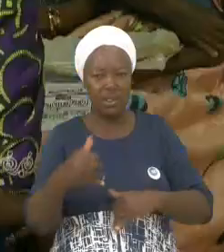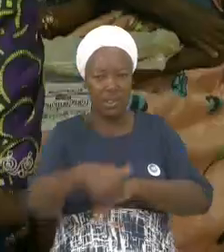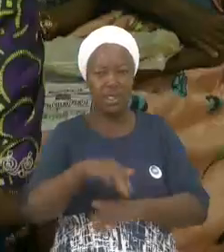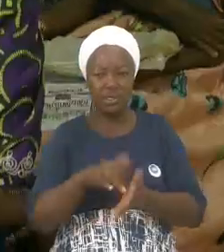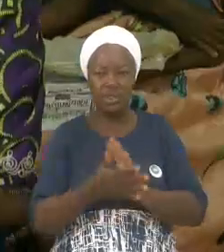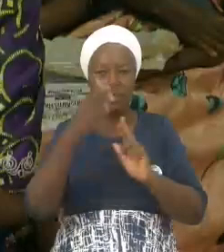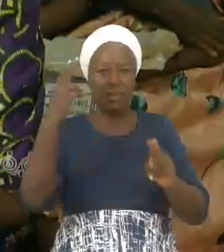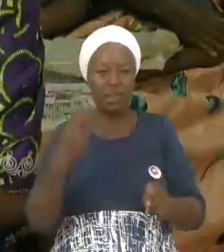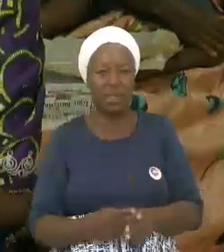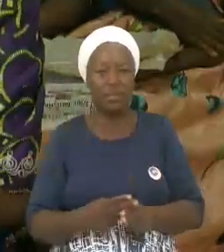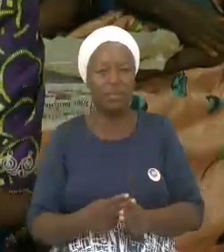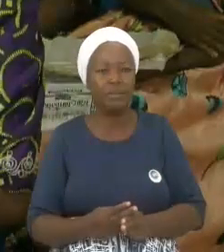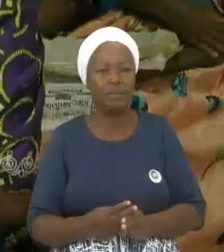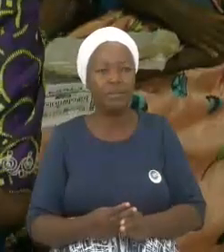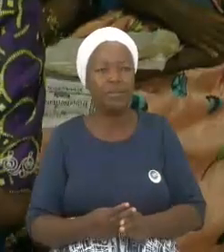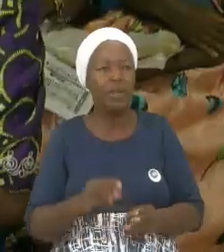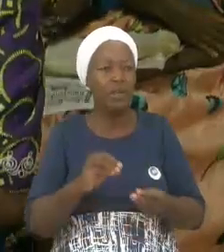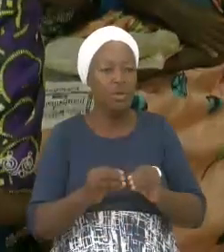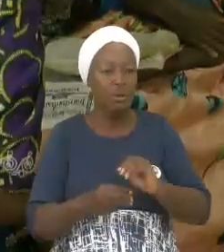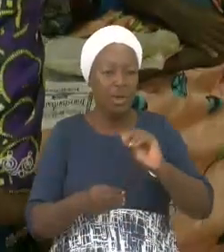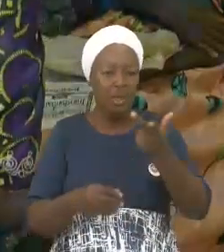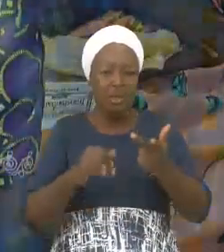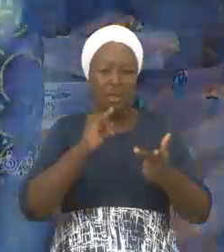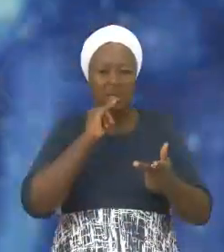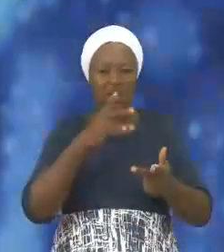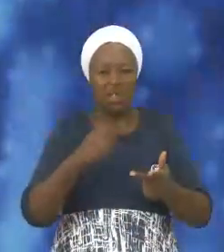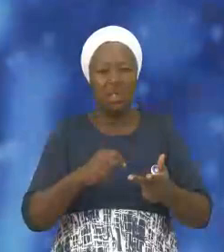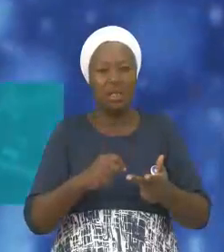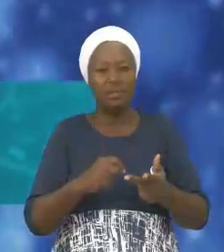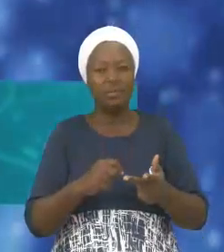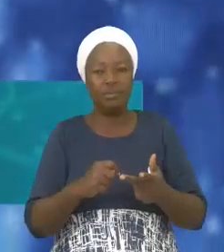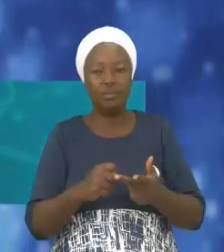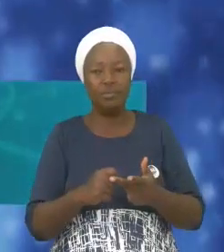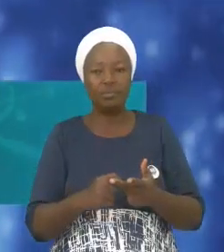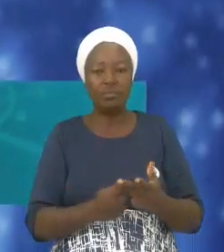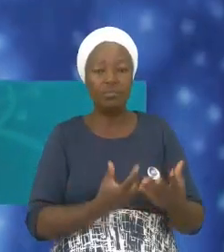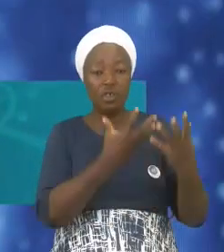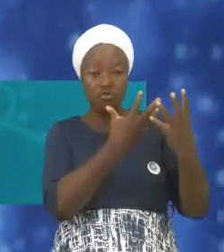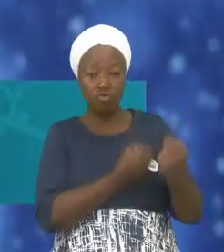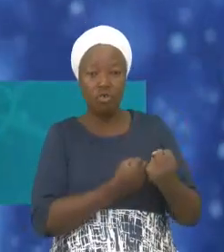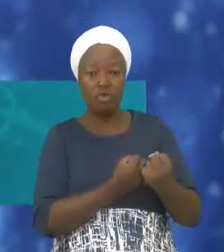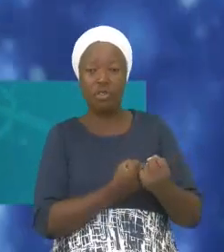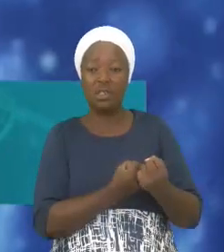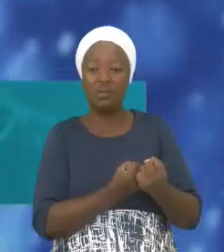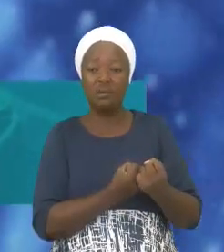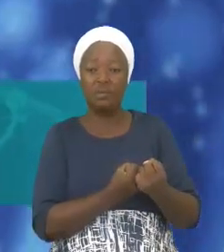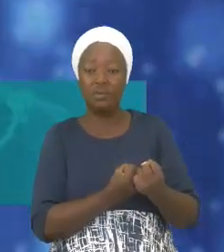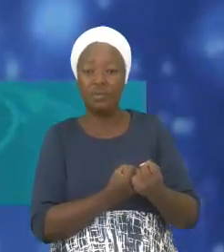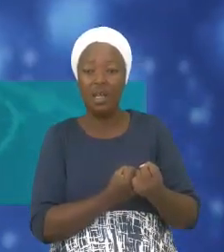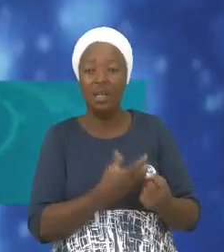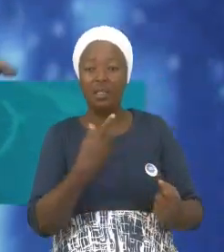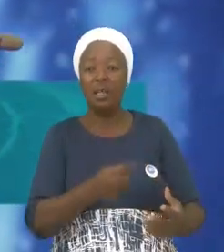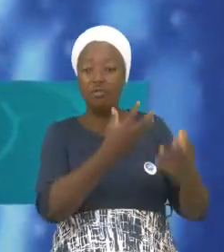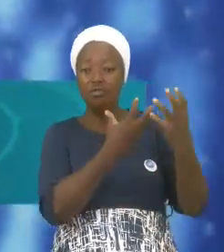Jesus' name. Number three is the trustworthy transformation by the prince of peace. The